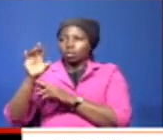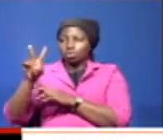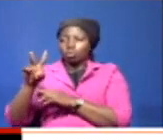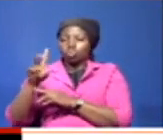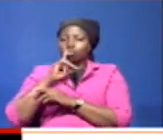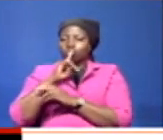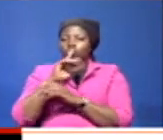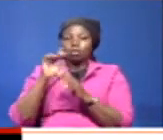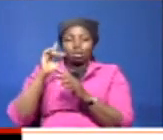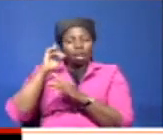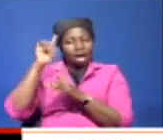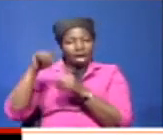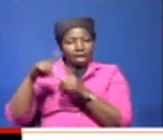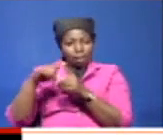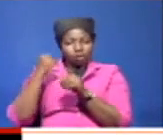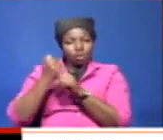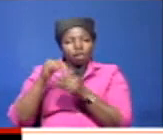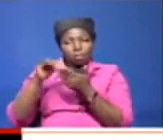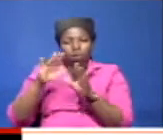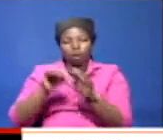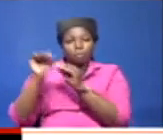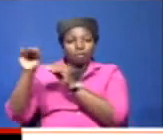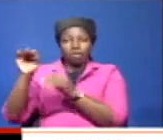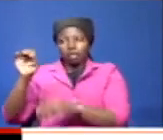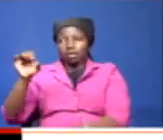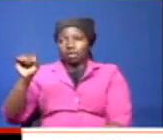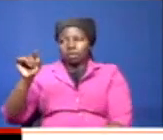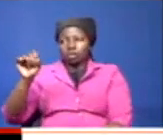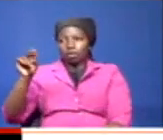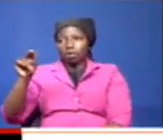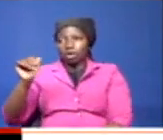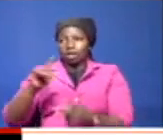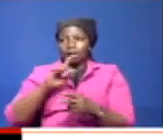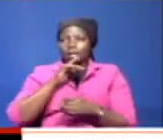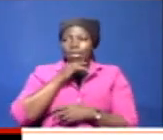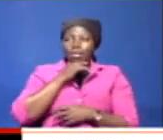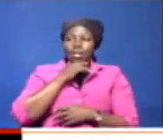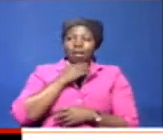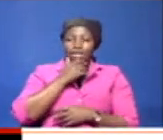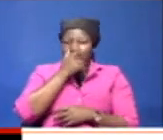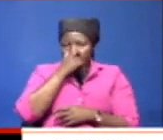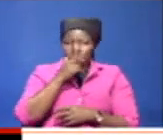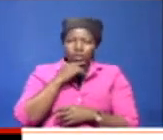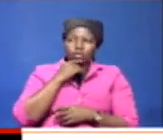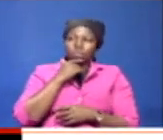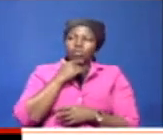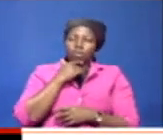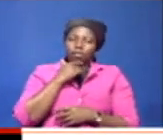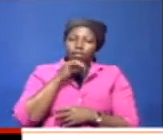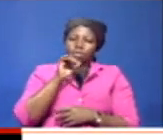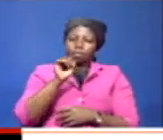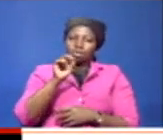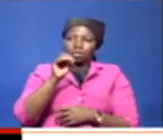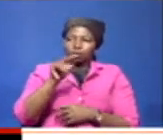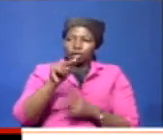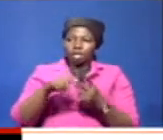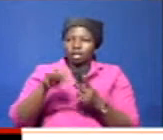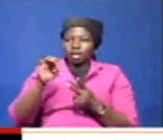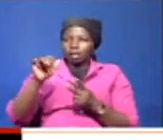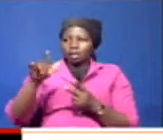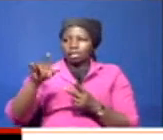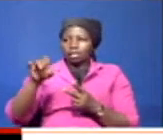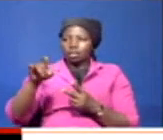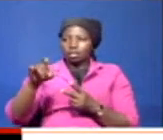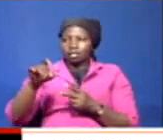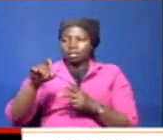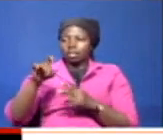next. So I'd like to wish Sean and Alex a very, very good luck, and we'll be rooting for them from here in Kenya. Okay, very well.